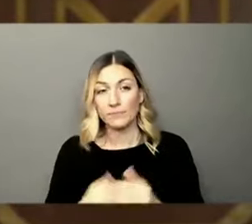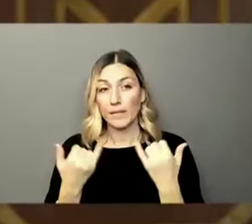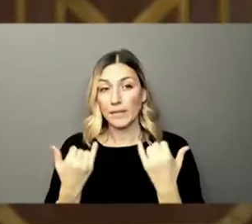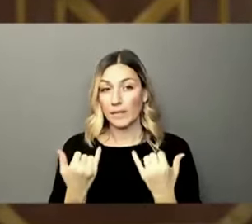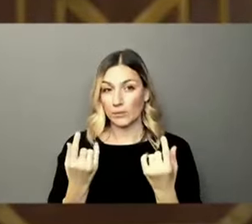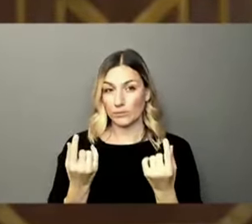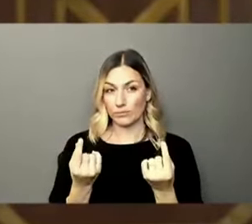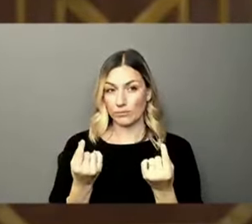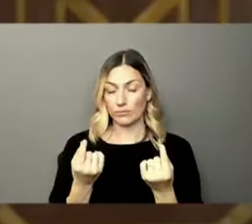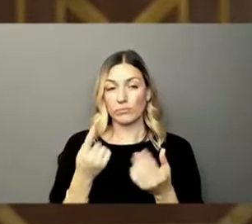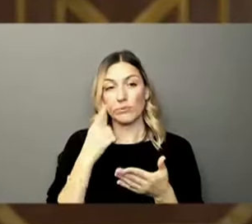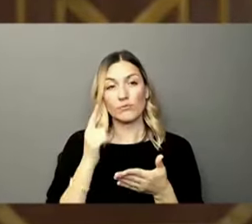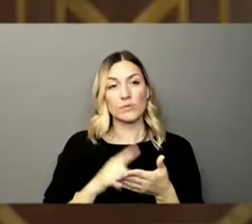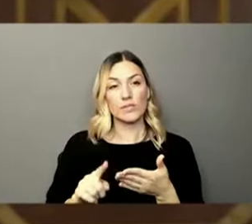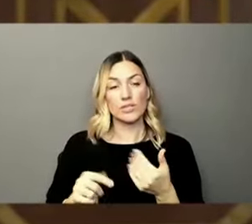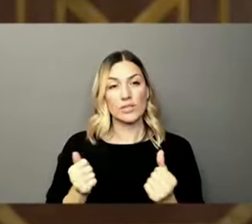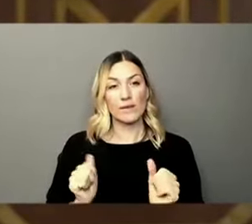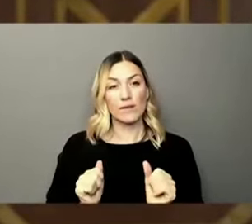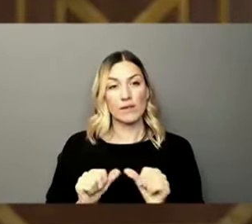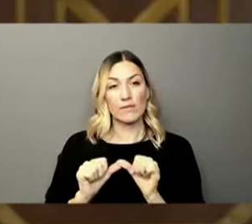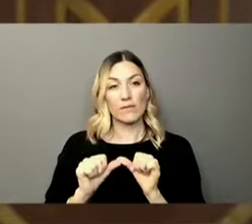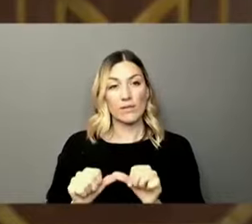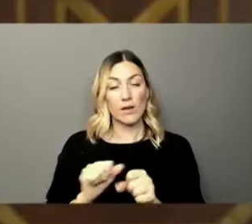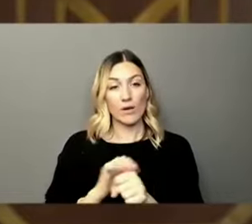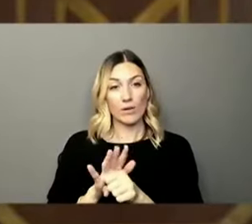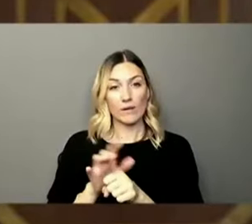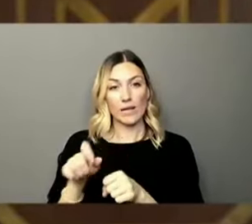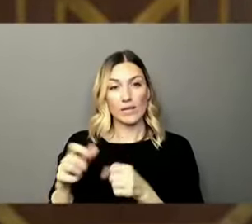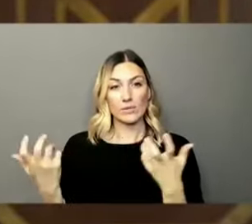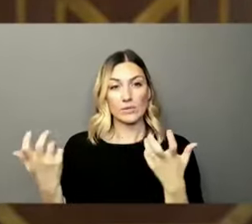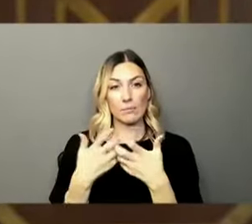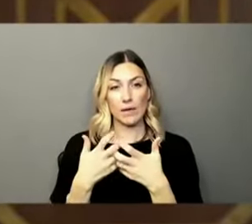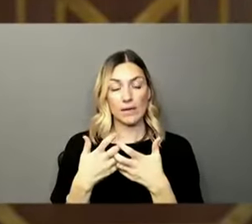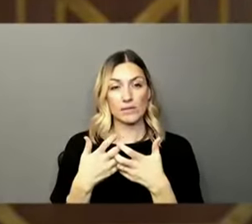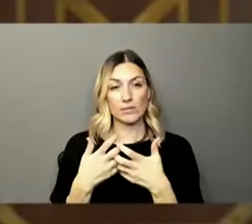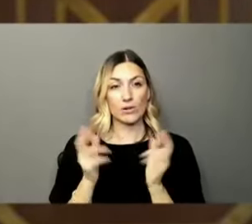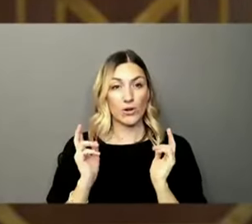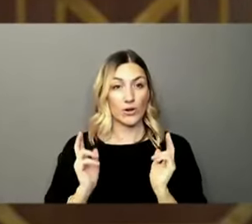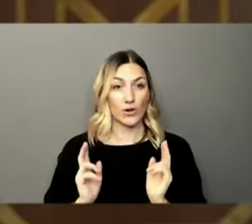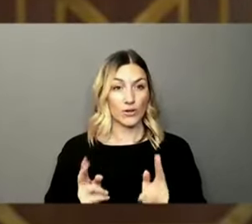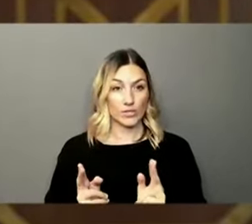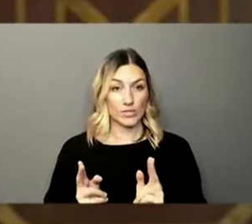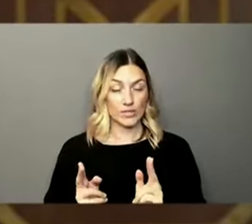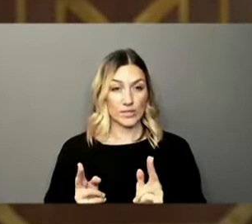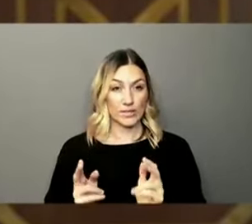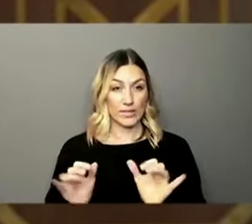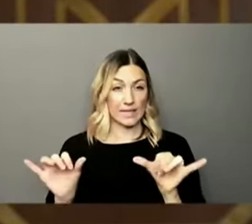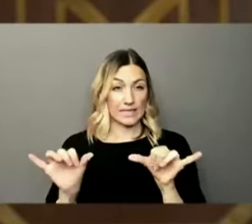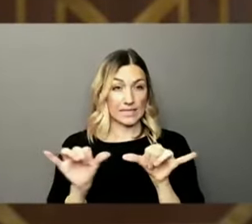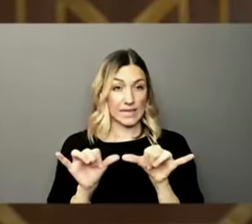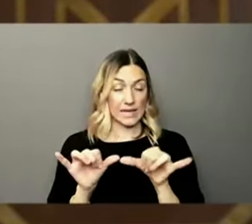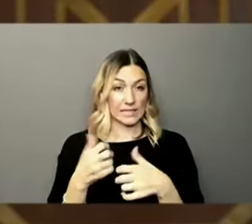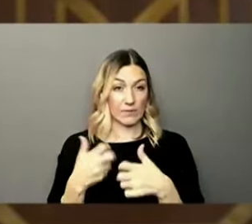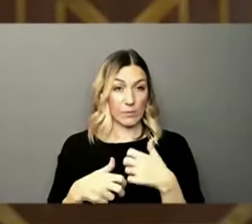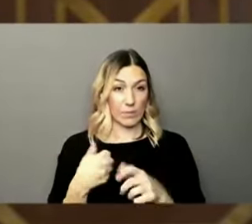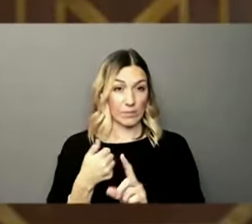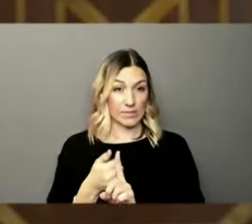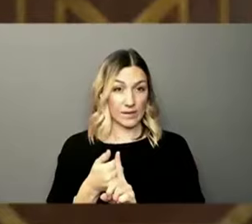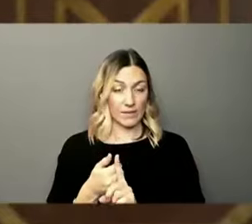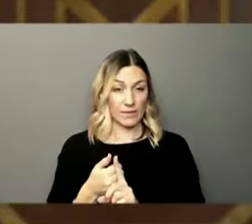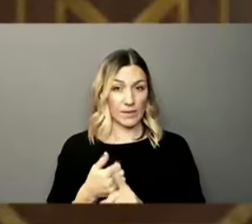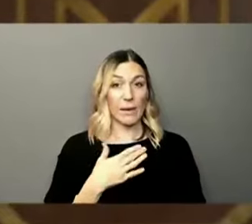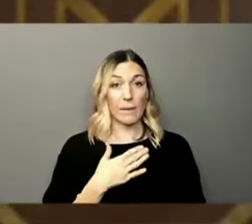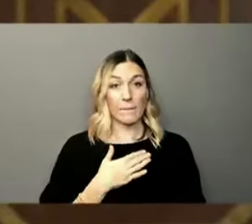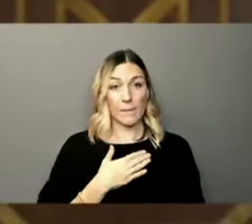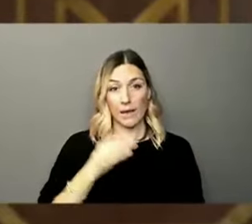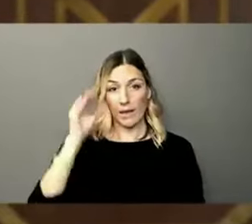research effort of long COVID must match the urgency and the scale of the problem. This is my opinion, it's really a